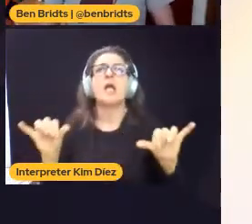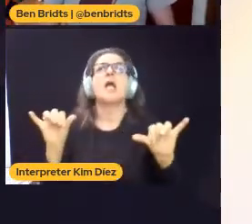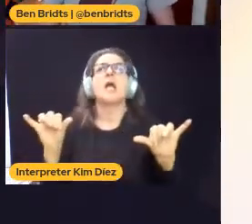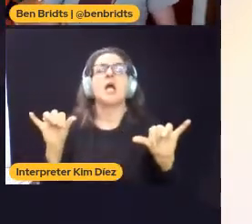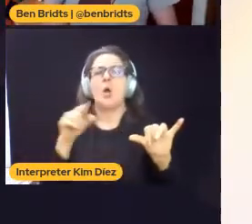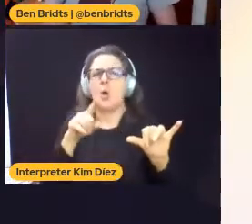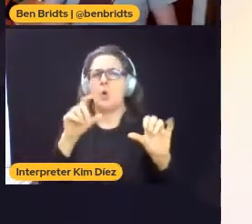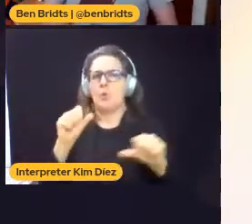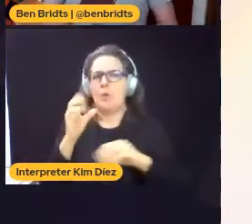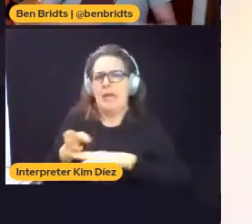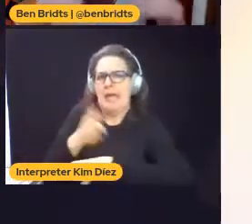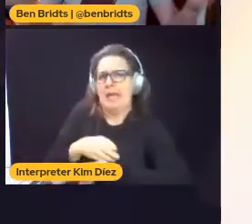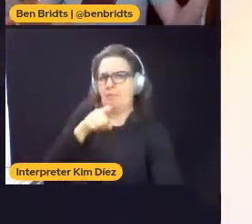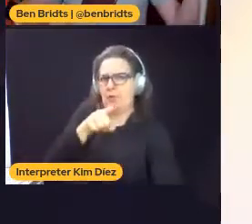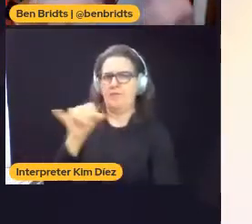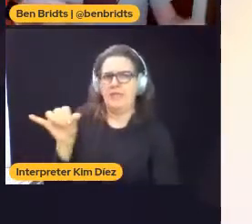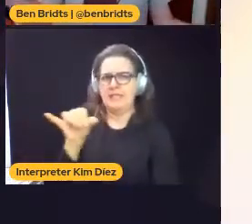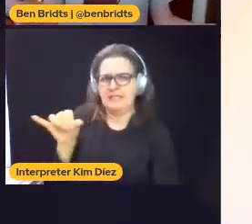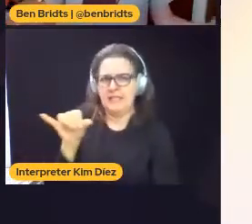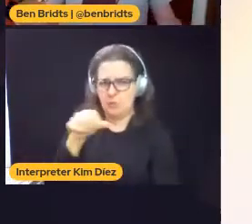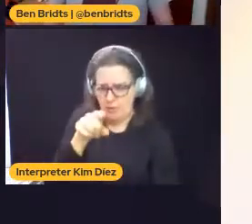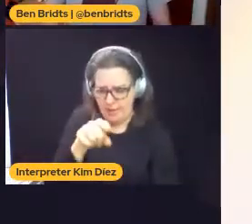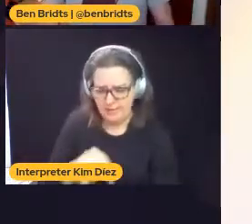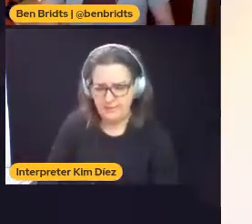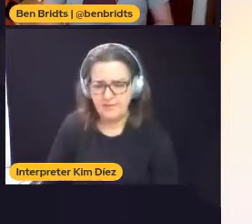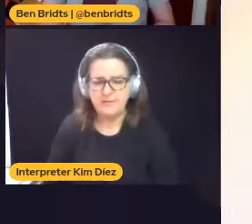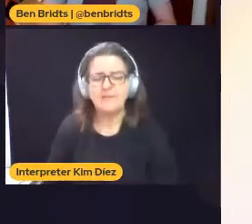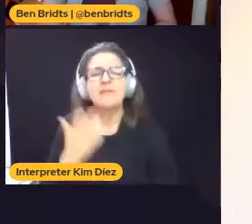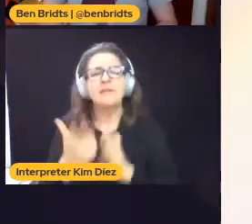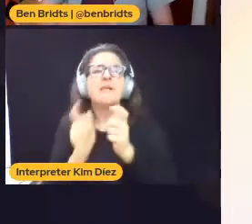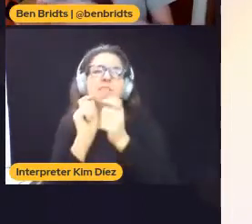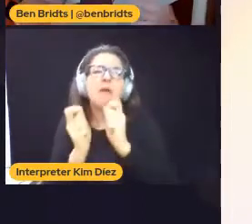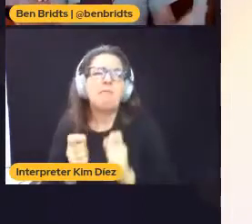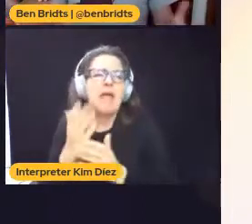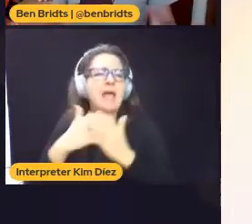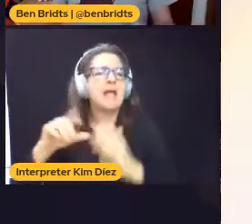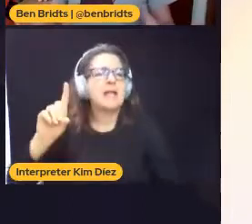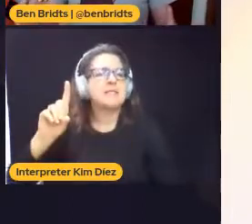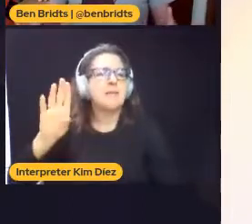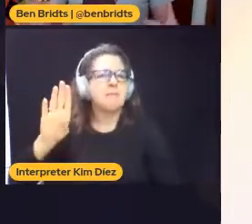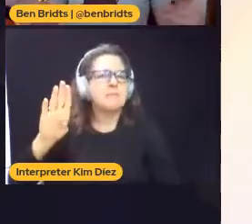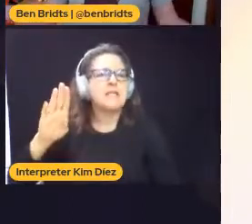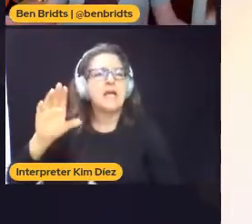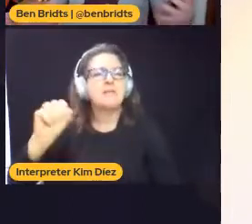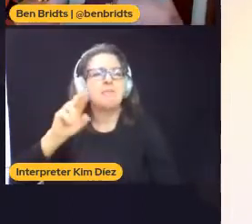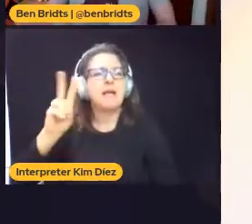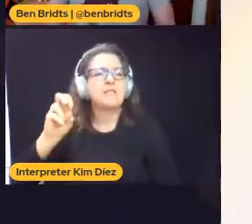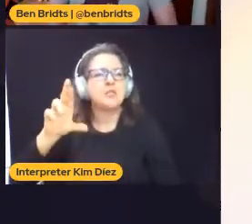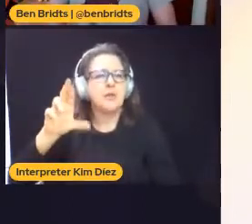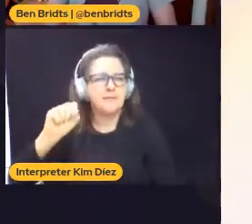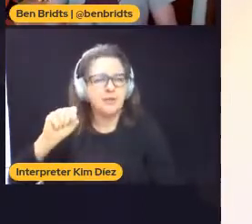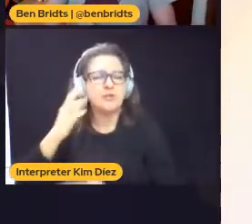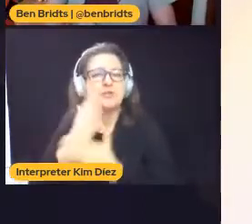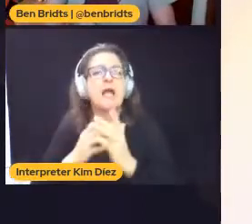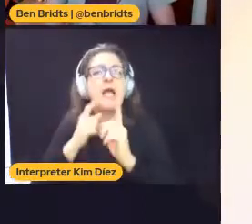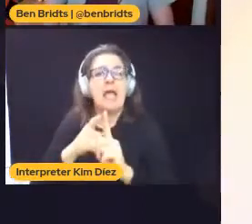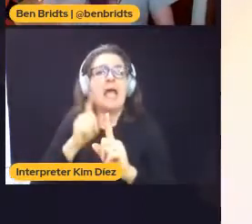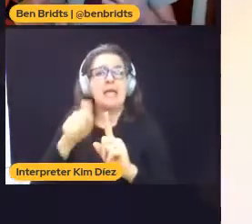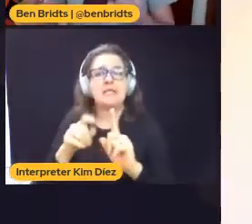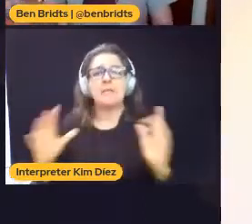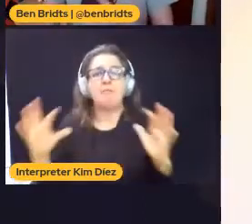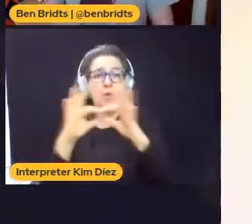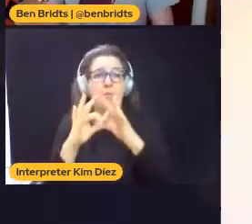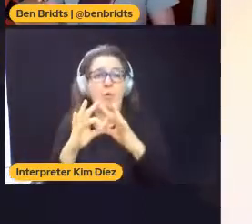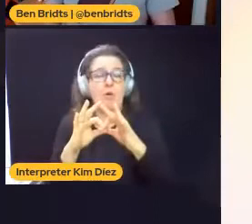app as well. We maybe added some database servers, and at some point we want to connect to those servers